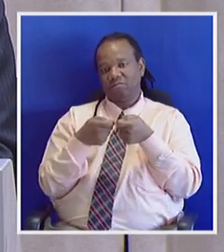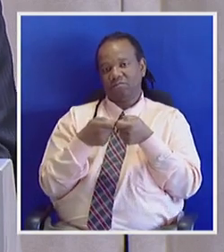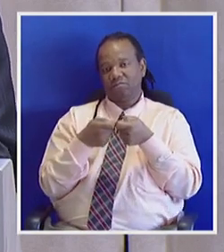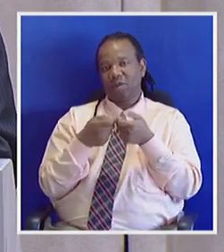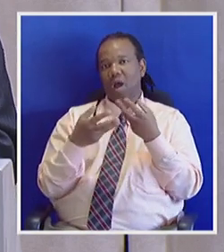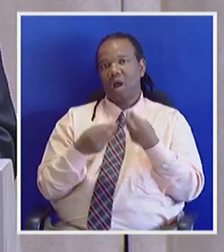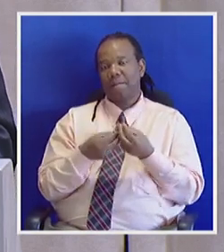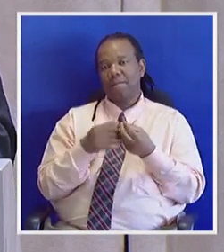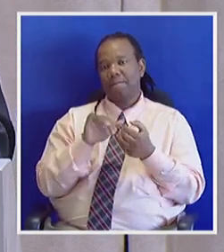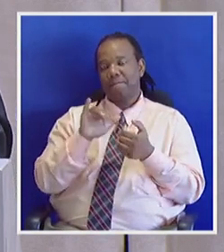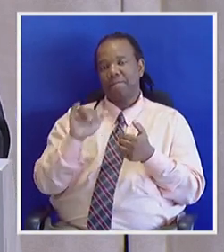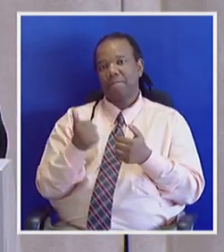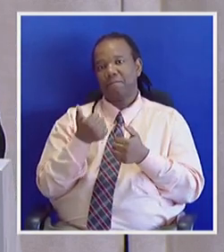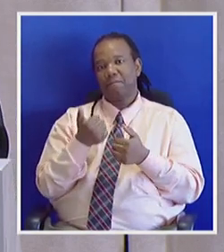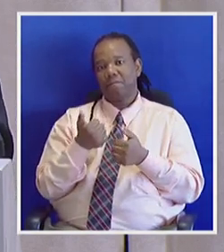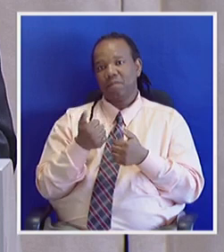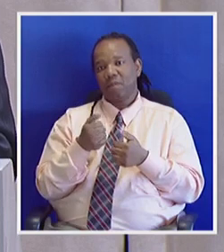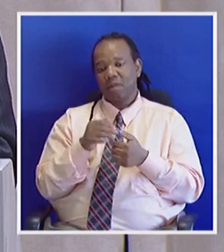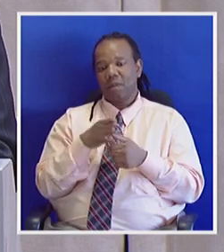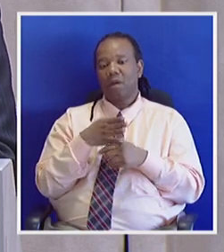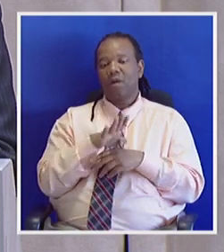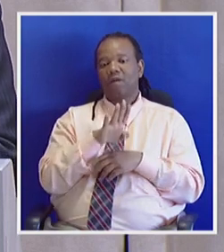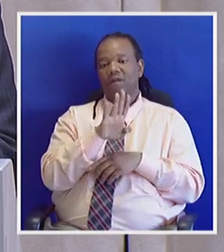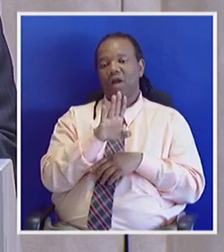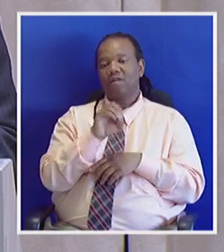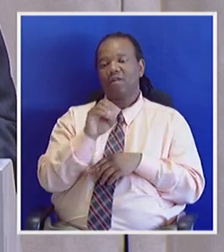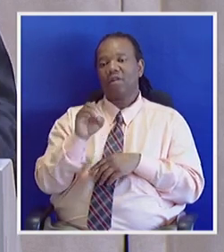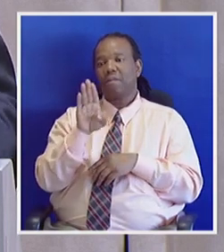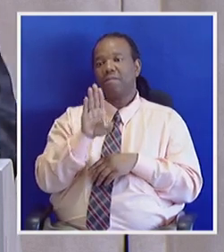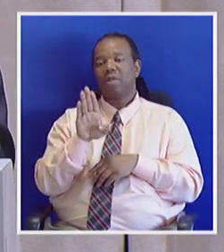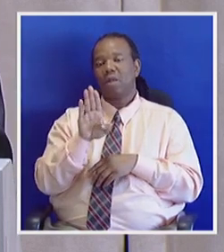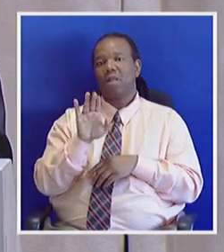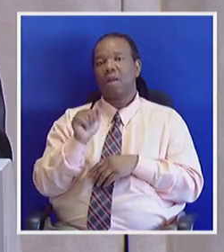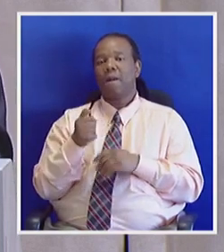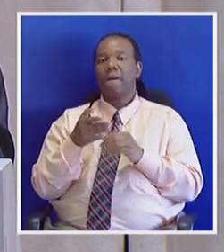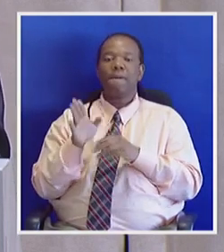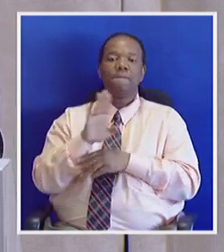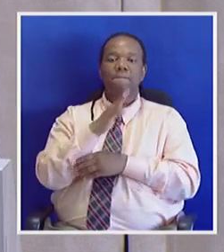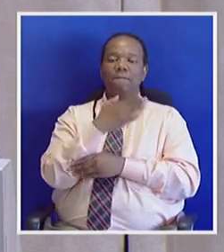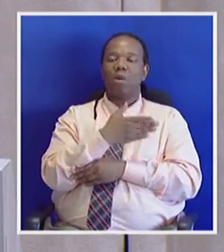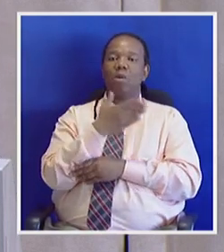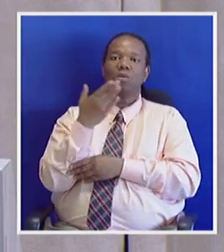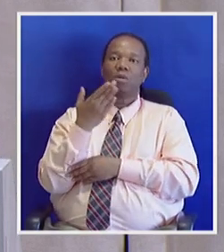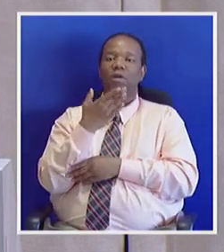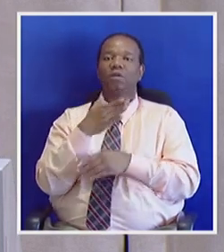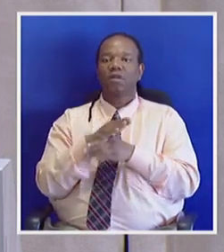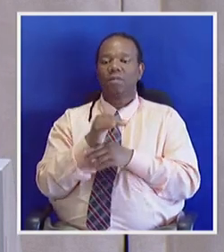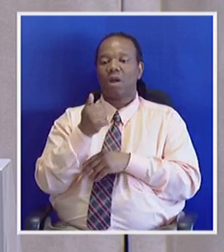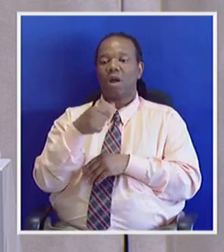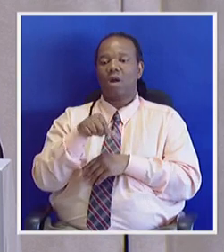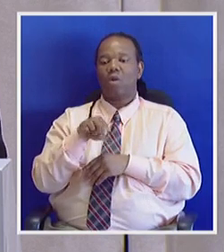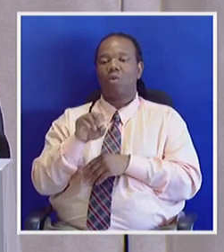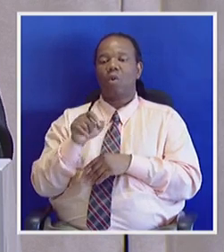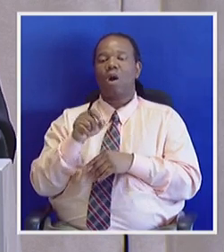almost 500 million rand for investment in ports, marine manufacturing, and aquaculture. And